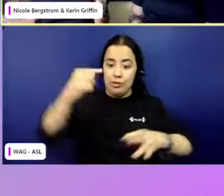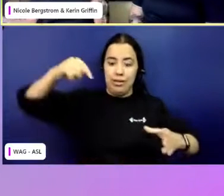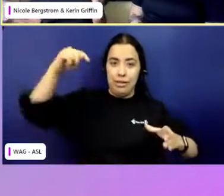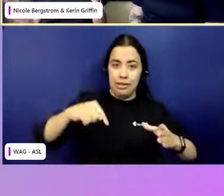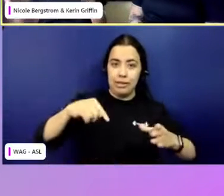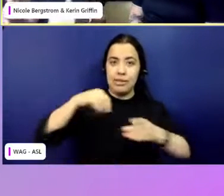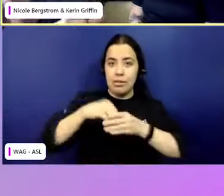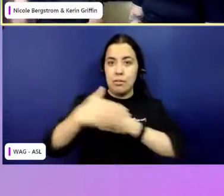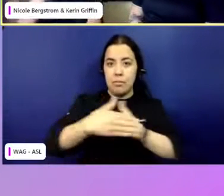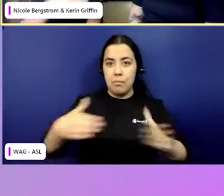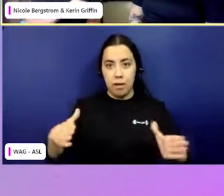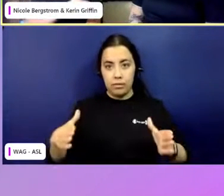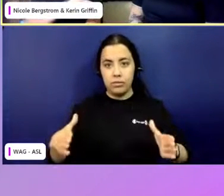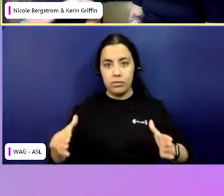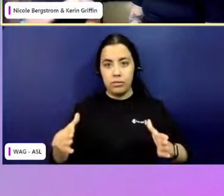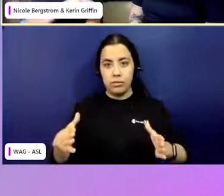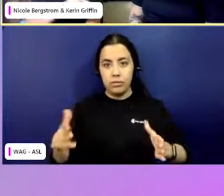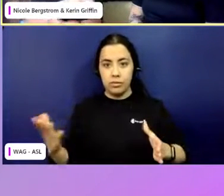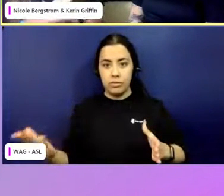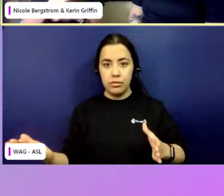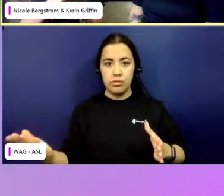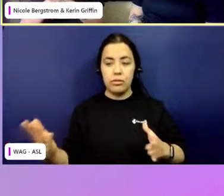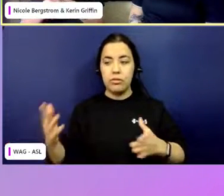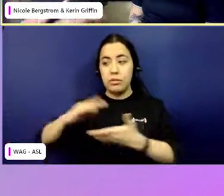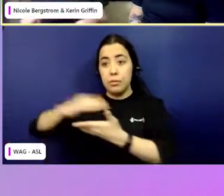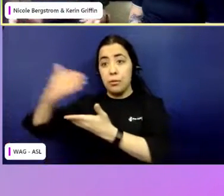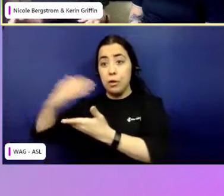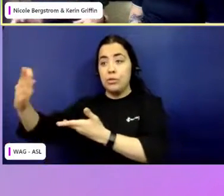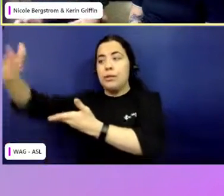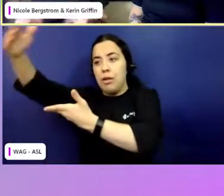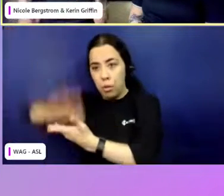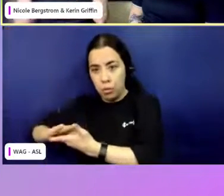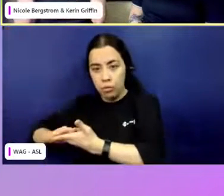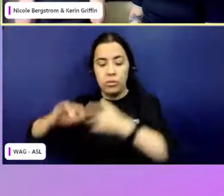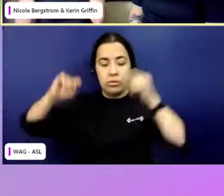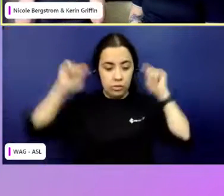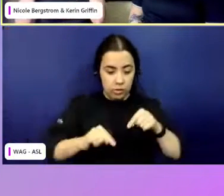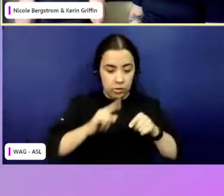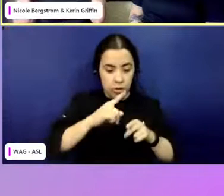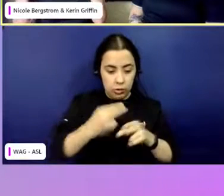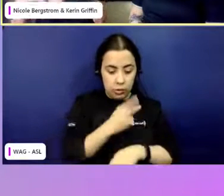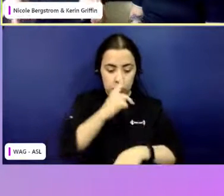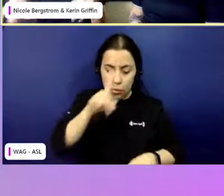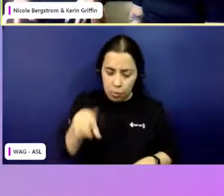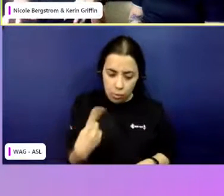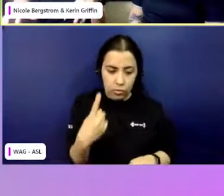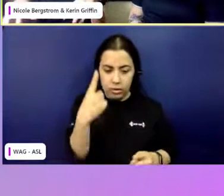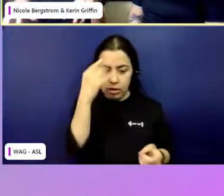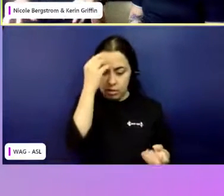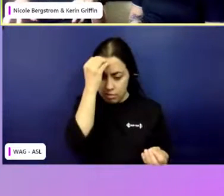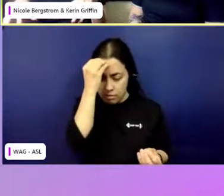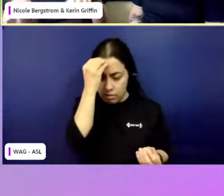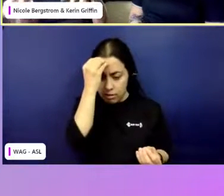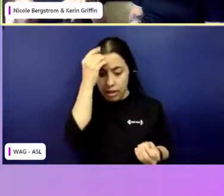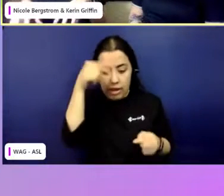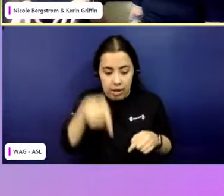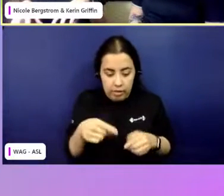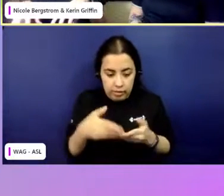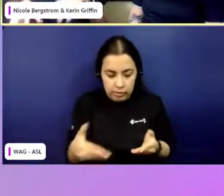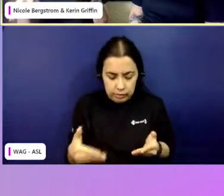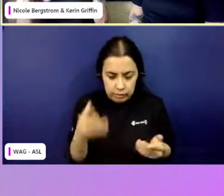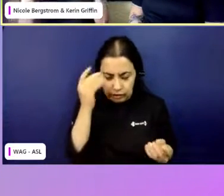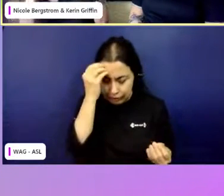table in the box. You have to close the lid on your computers, and you can only use your noggins and the stuff.